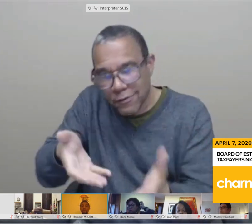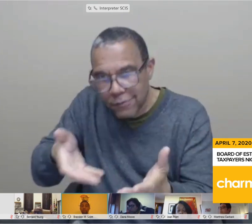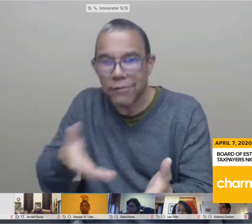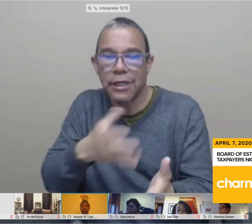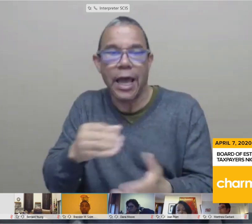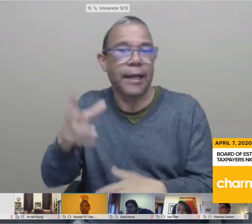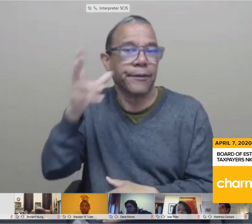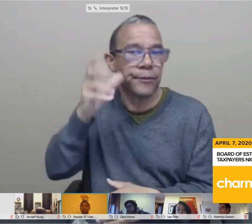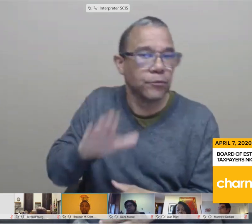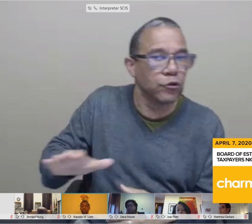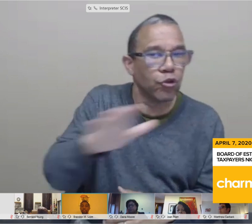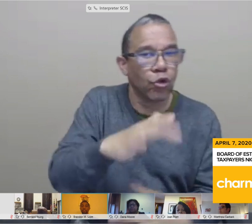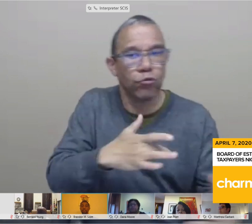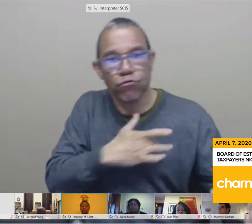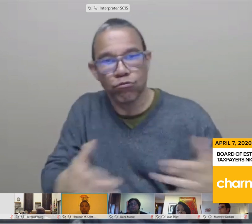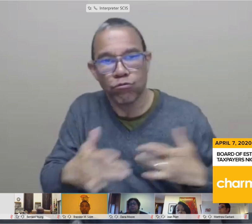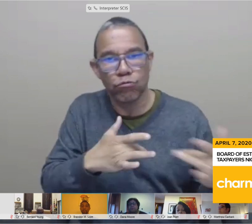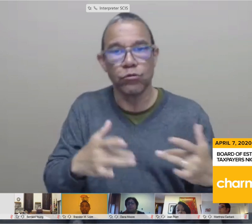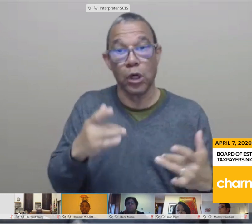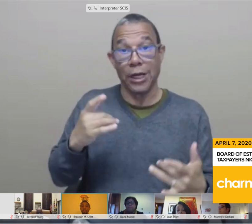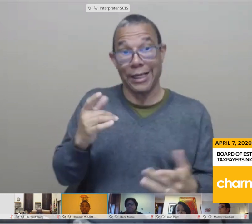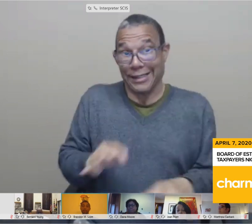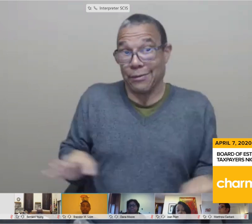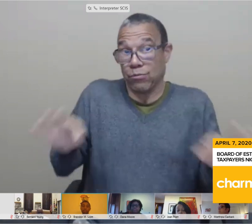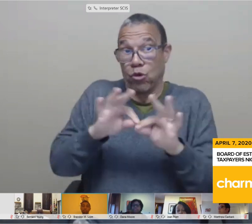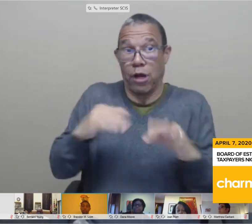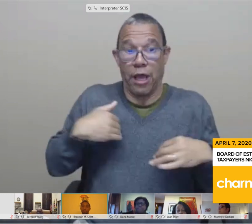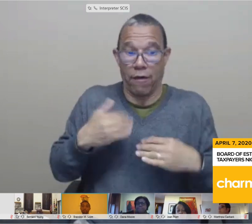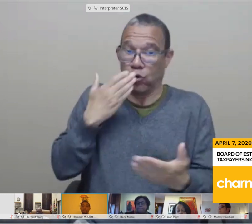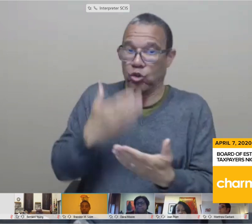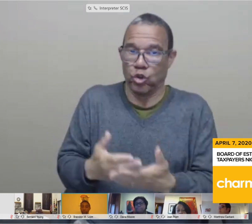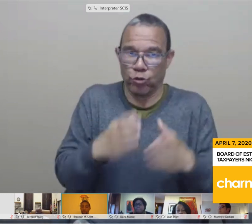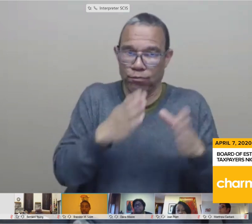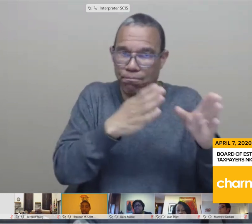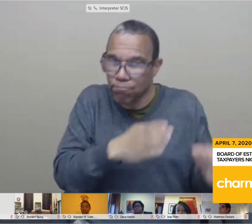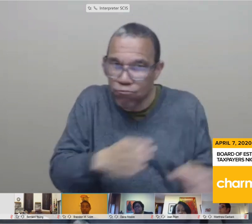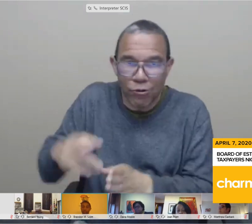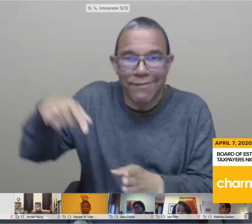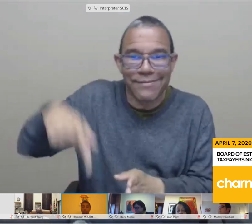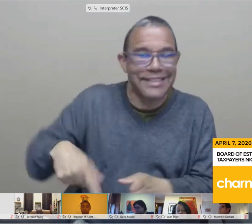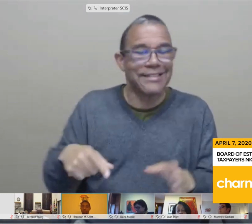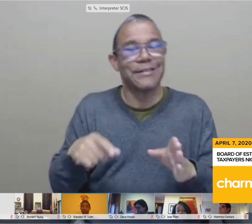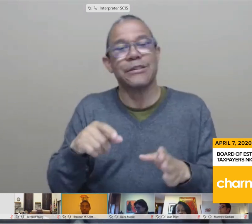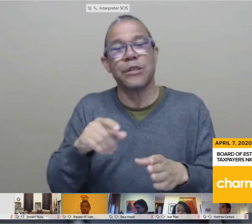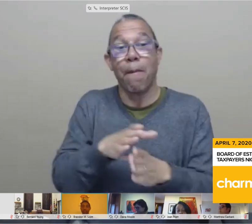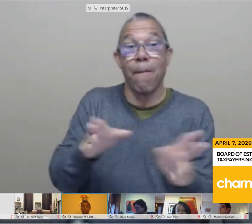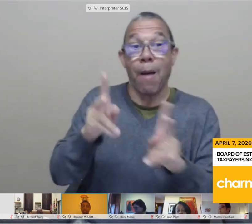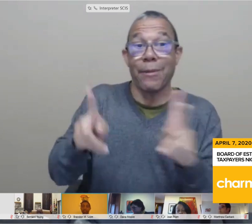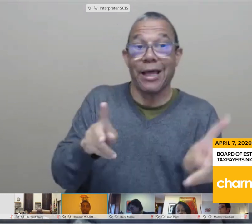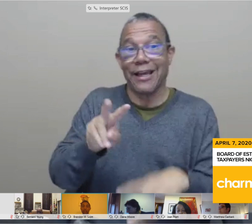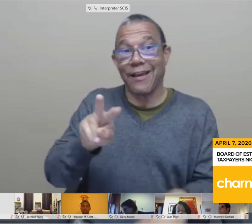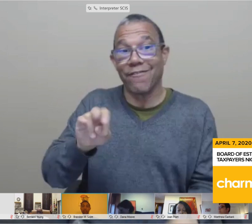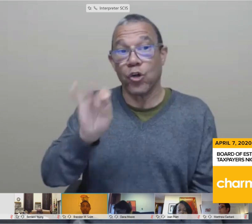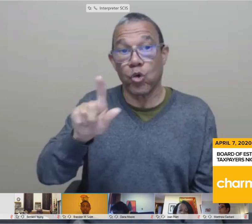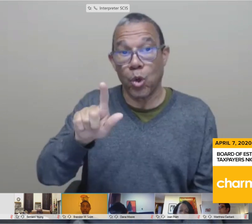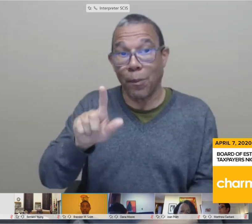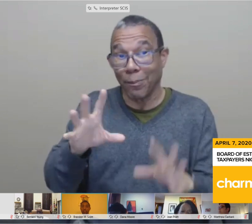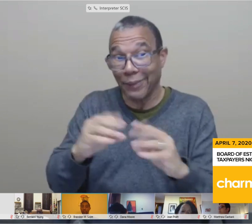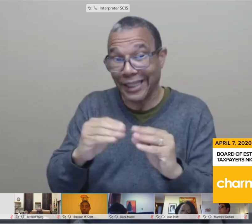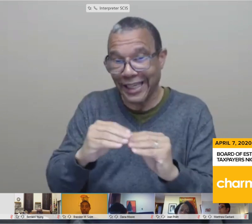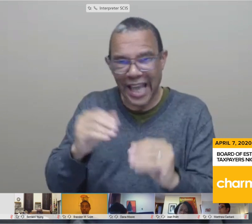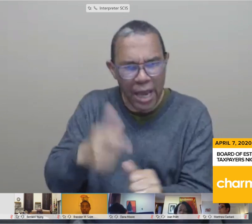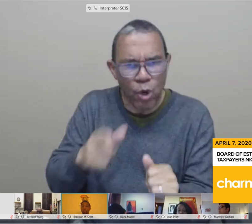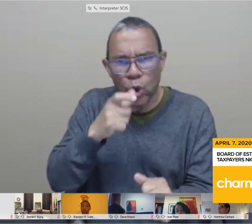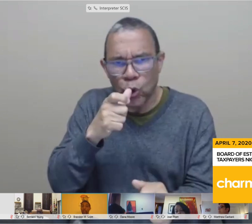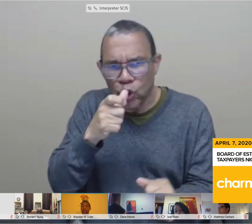of promoting the order and efficiency of these of this public and virtual meeting, persons who have disrupted and do not